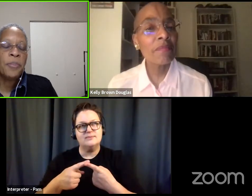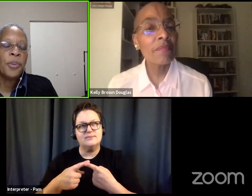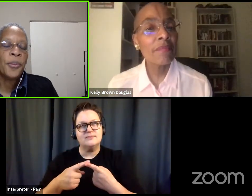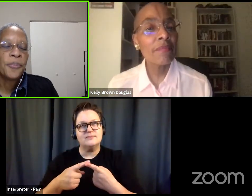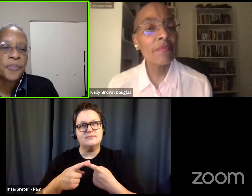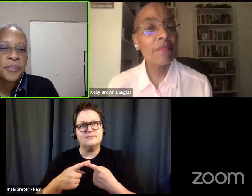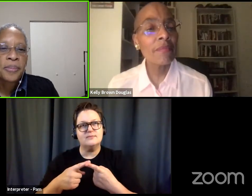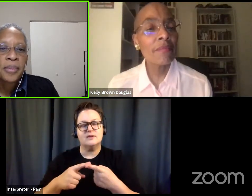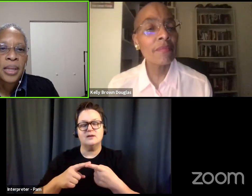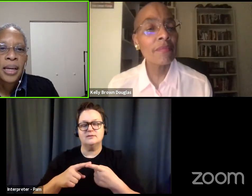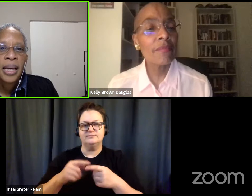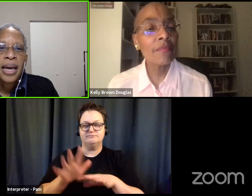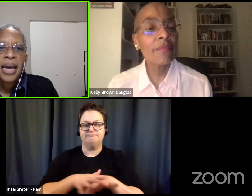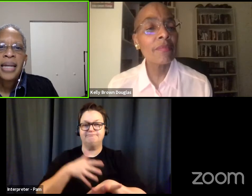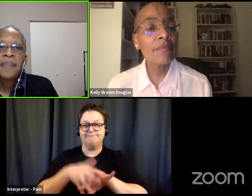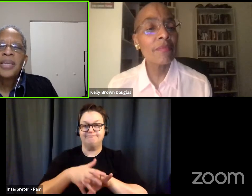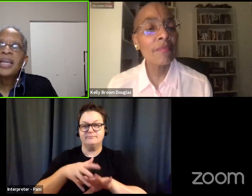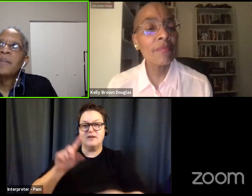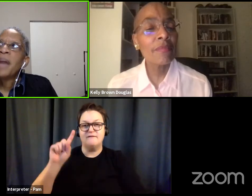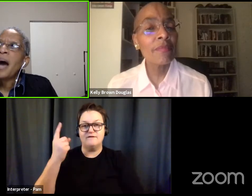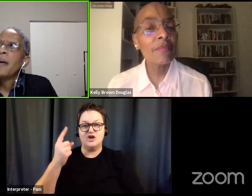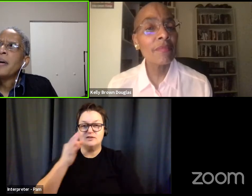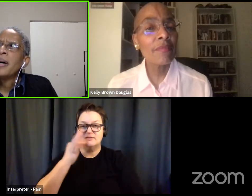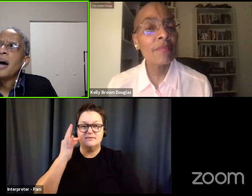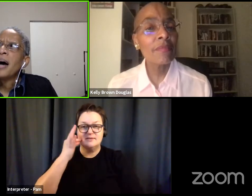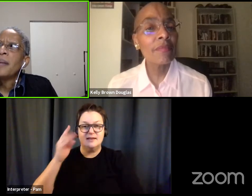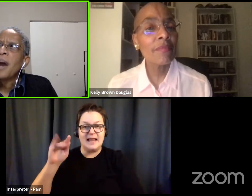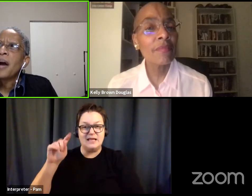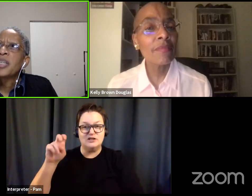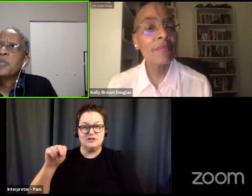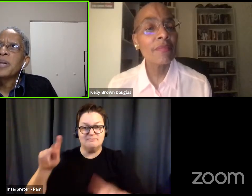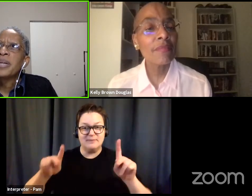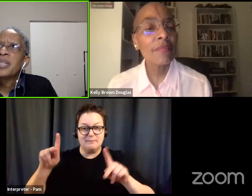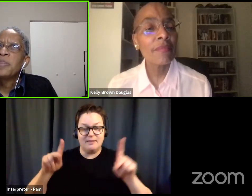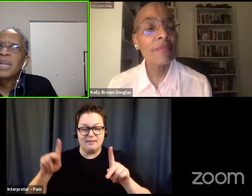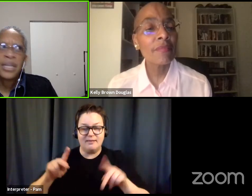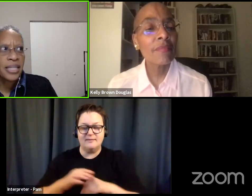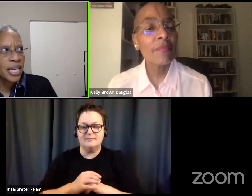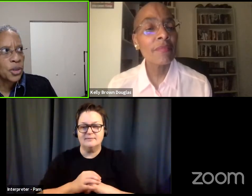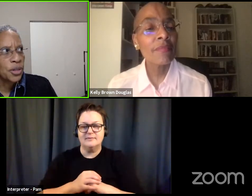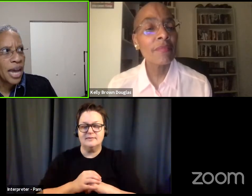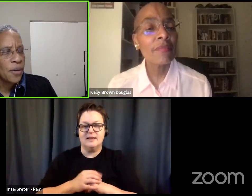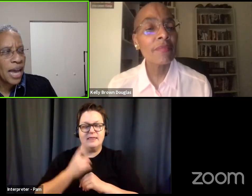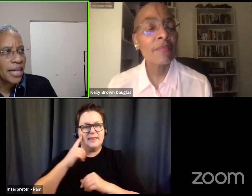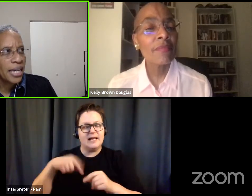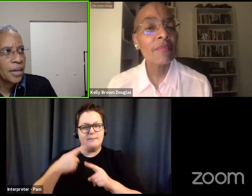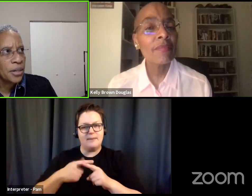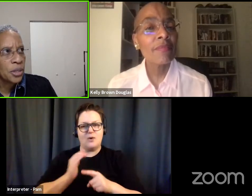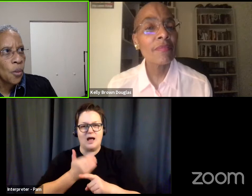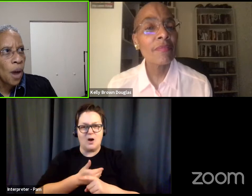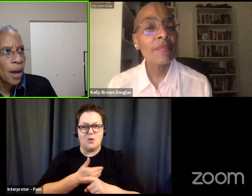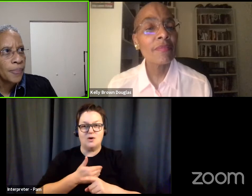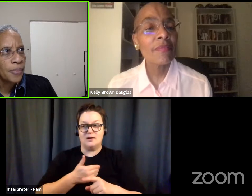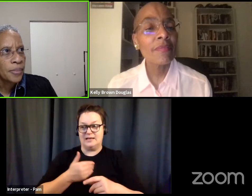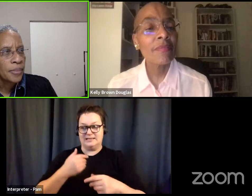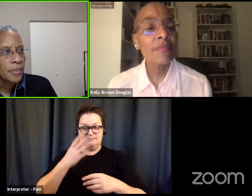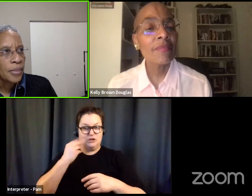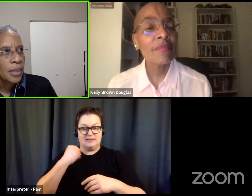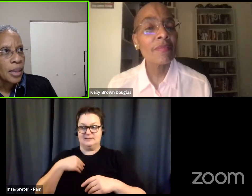I'm thinking about First Nations people. And I'm thinking about our experience being in this country and how we got here and so